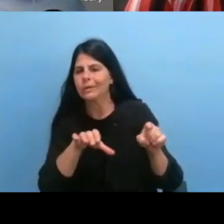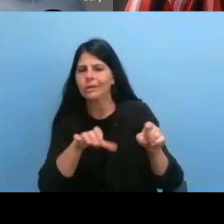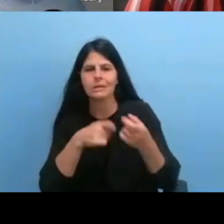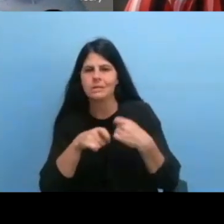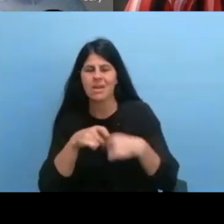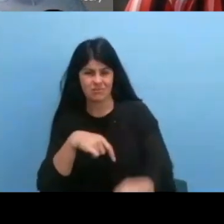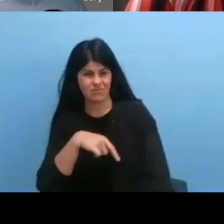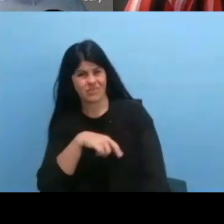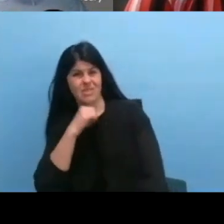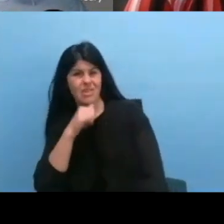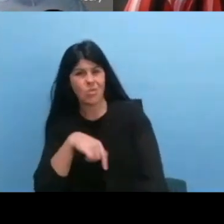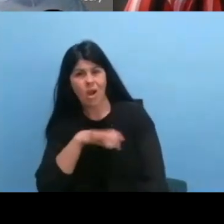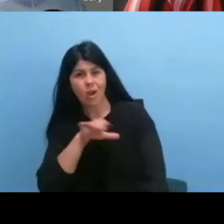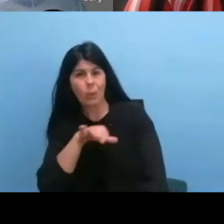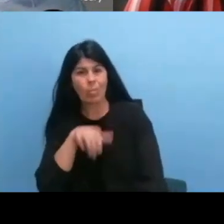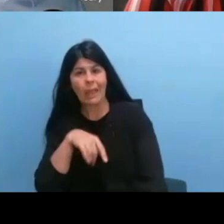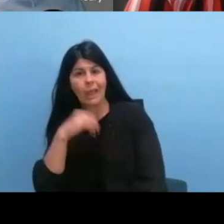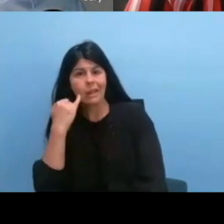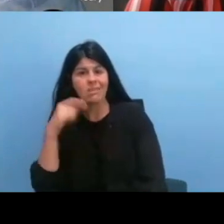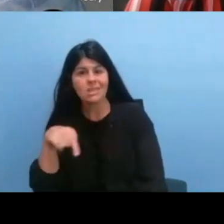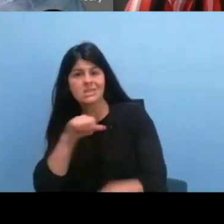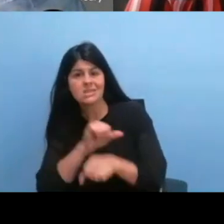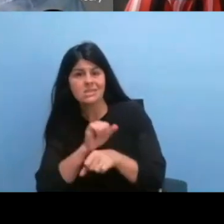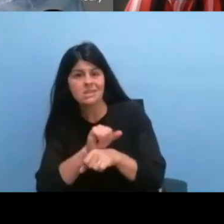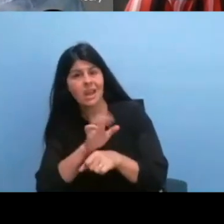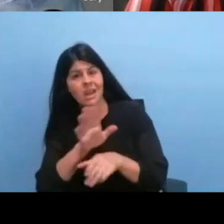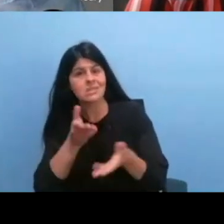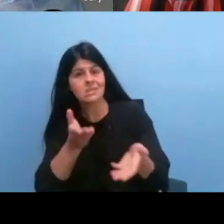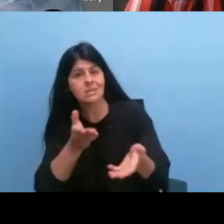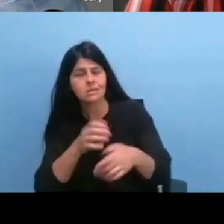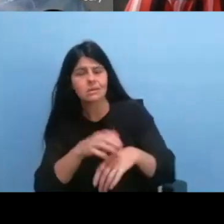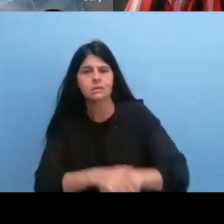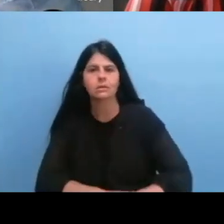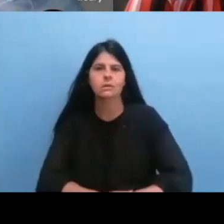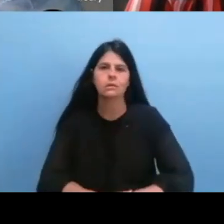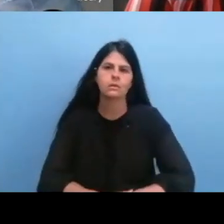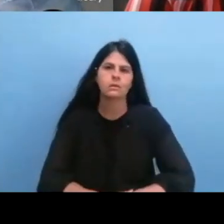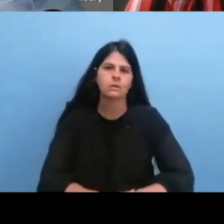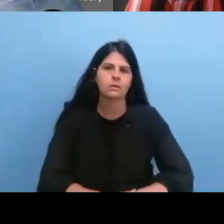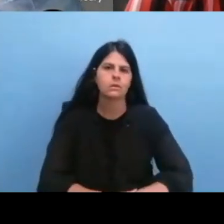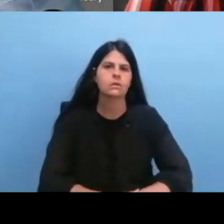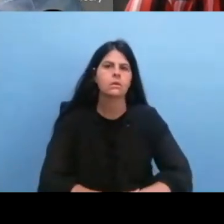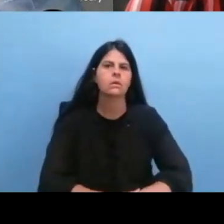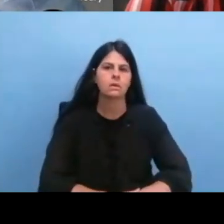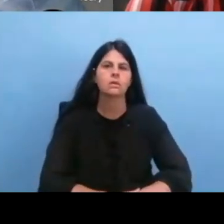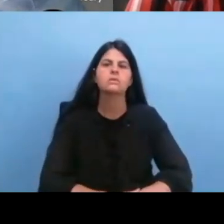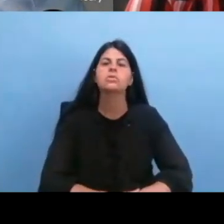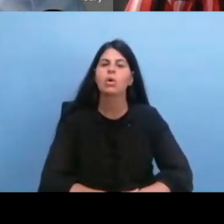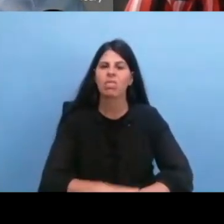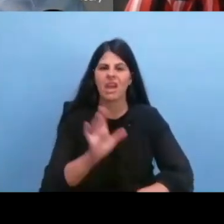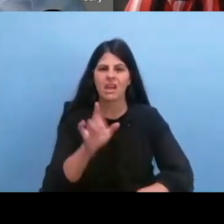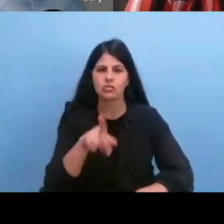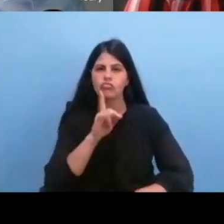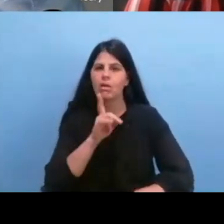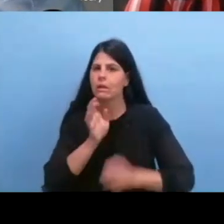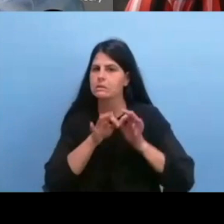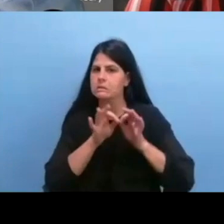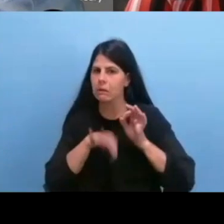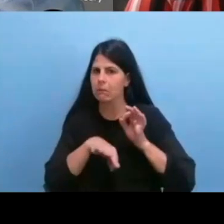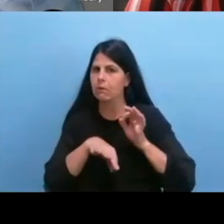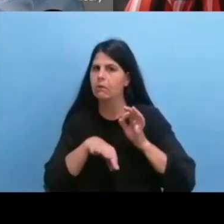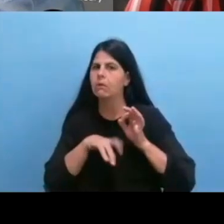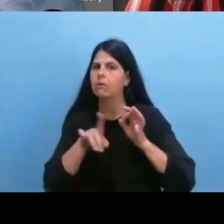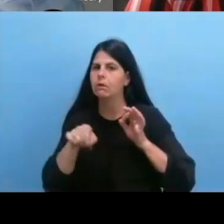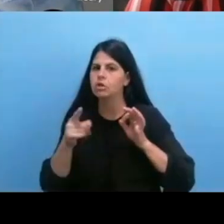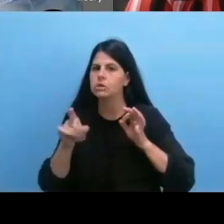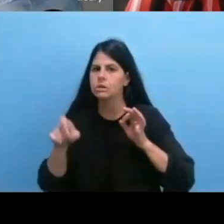this for me if like this is a task at hand? And like that's kind of like something as simple as like knowing how to